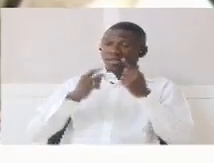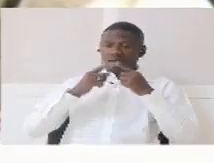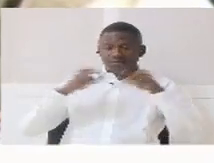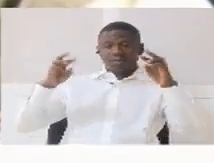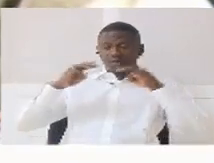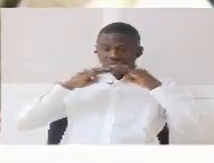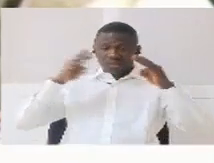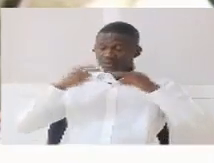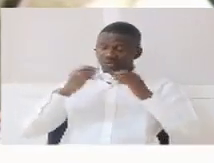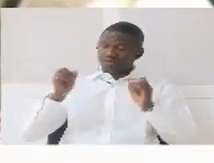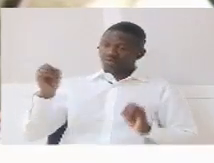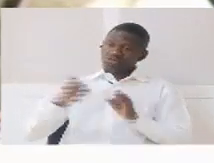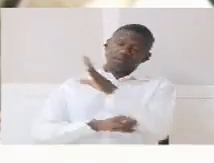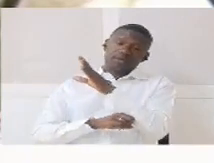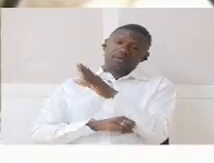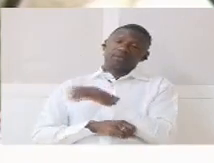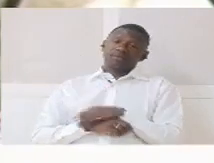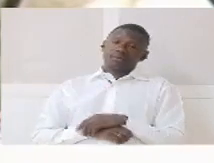All their information is supplied.